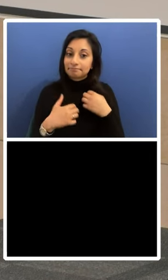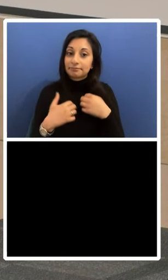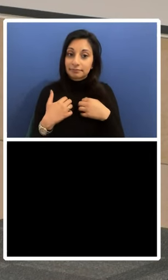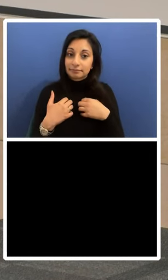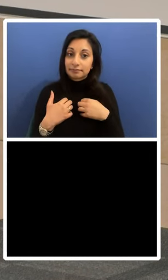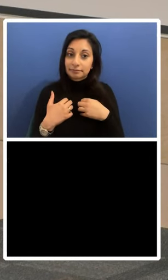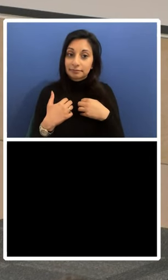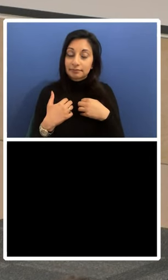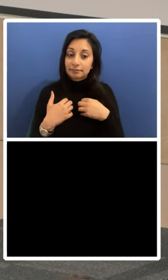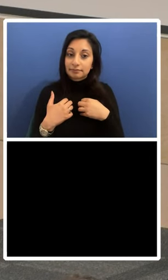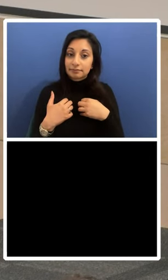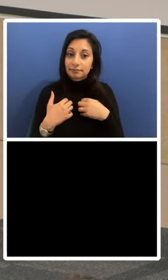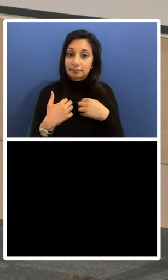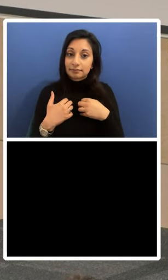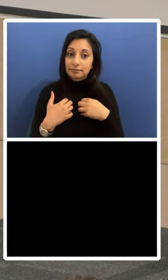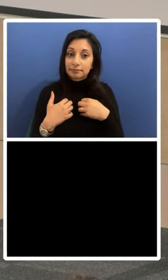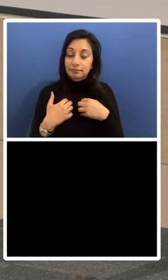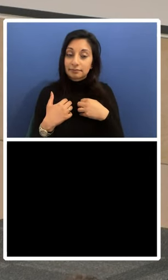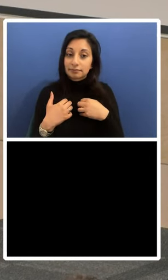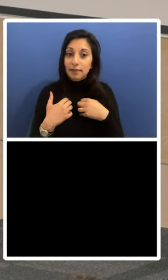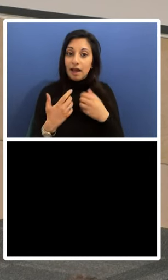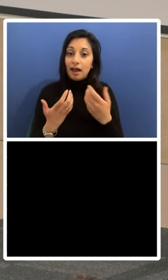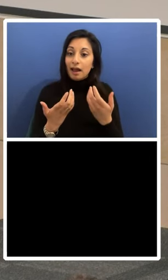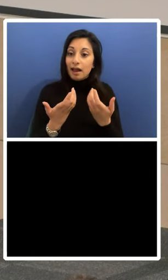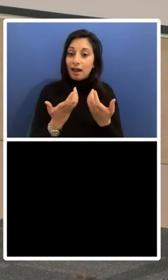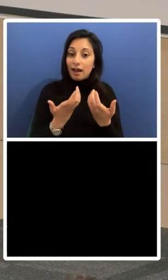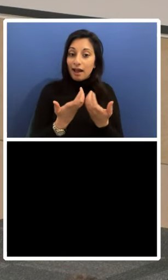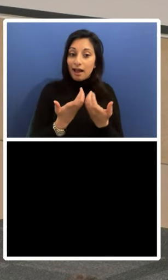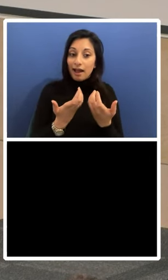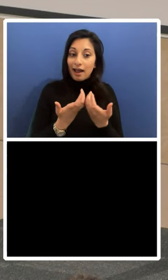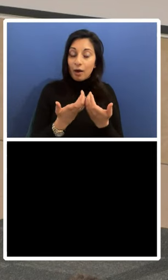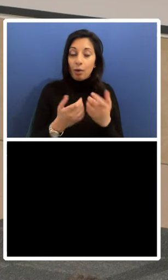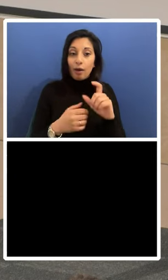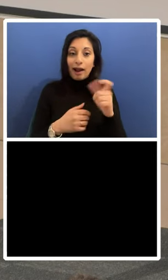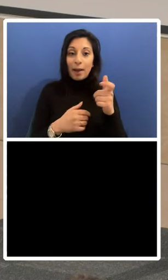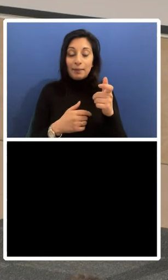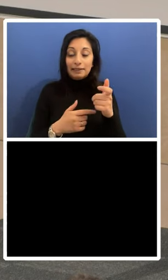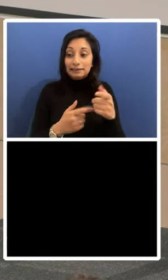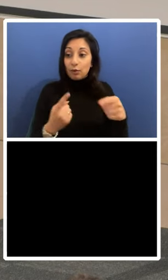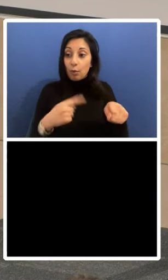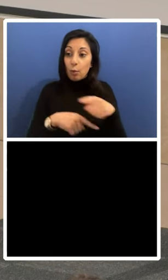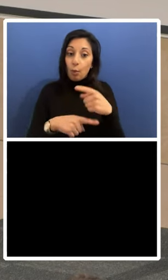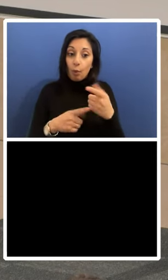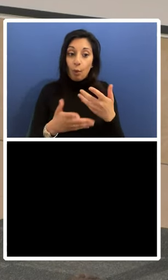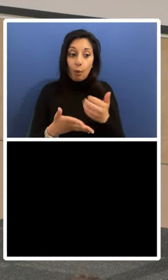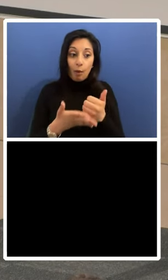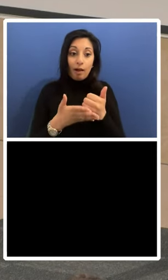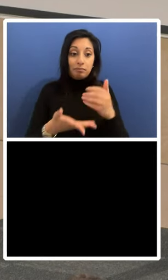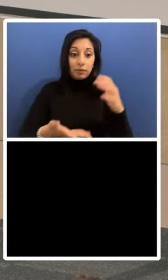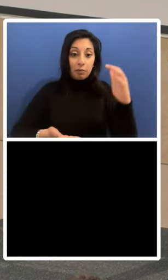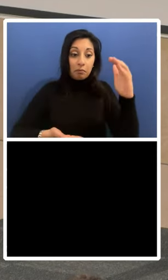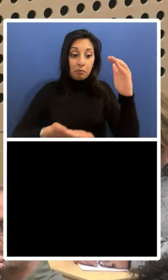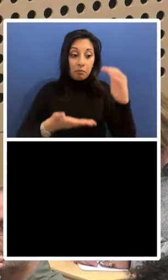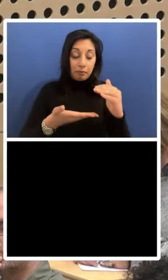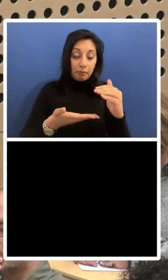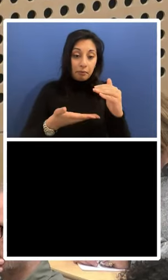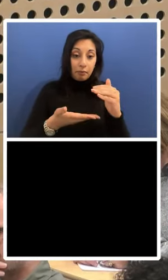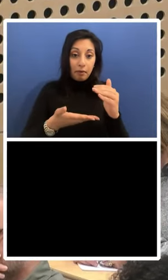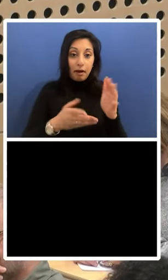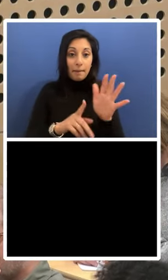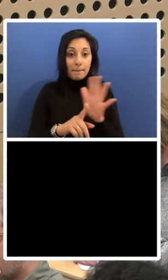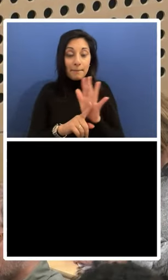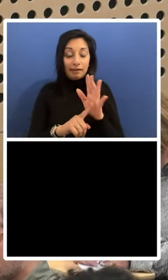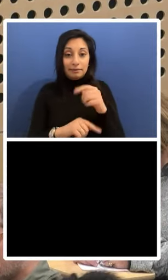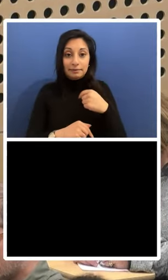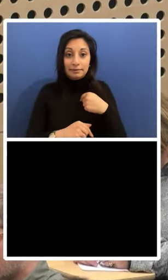bring capitalism down together. And just a little bit of backstory to me, I'll try and keep it brief. I get very anxious